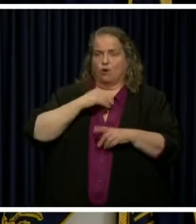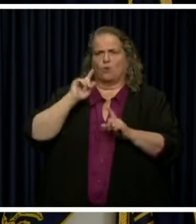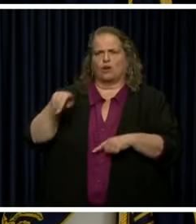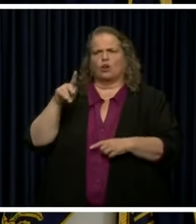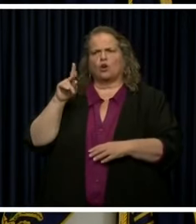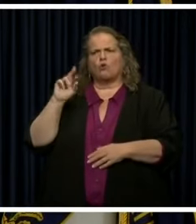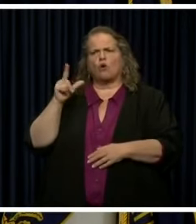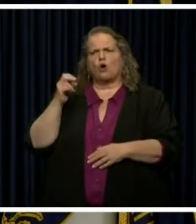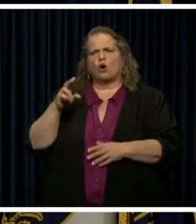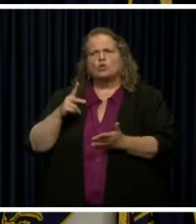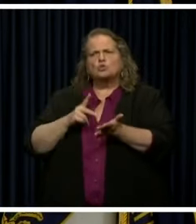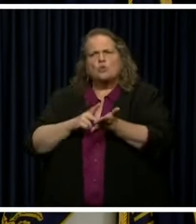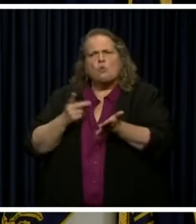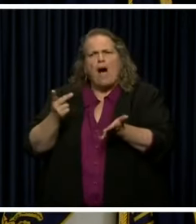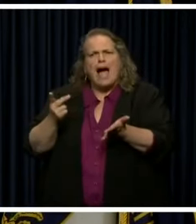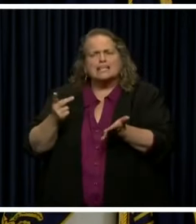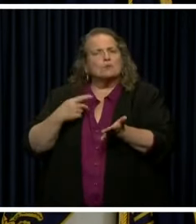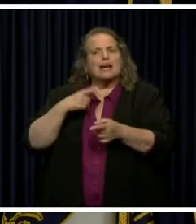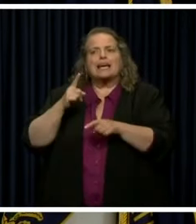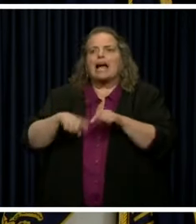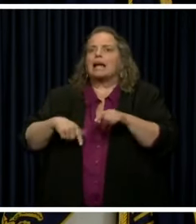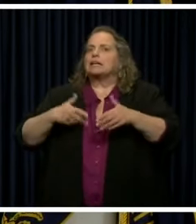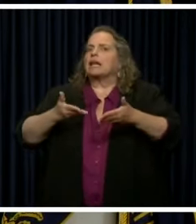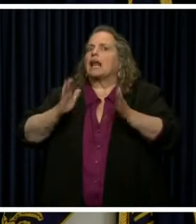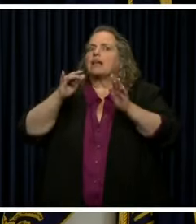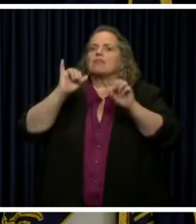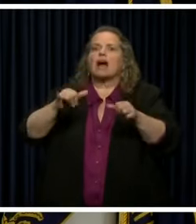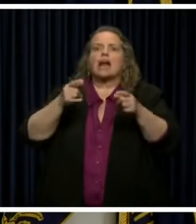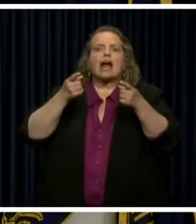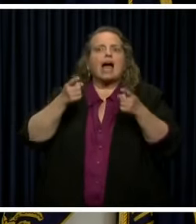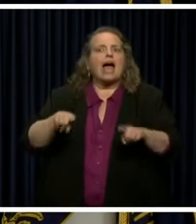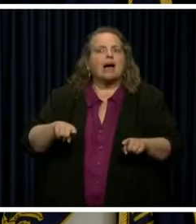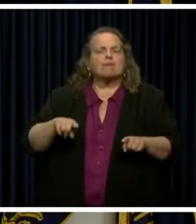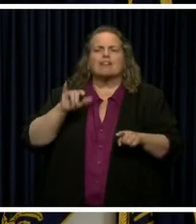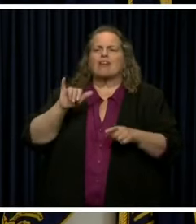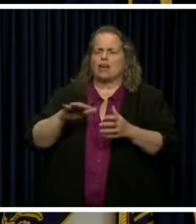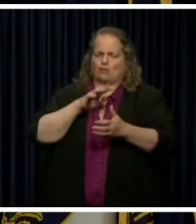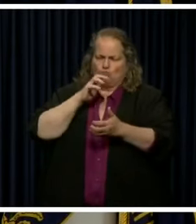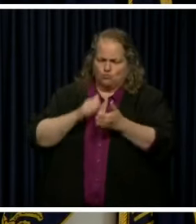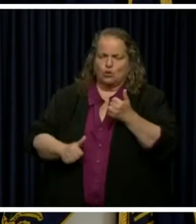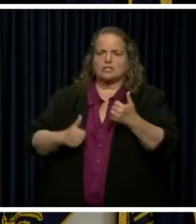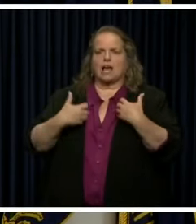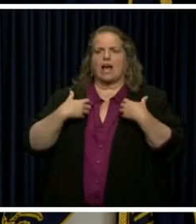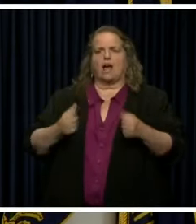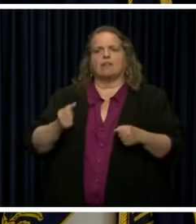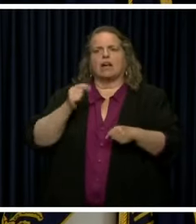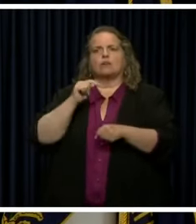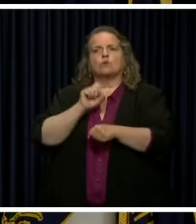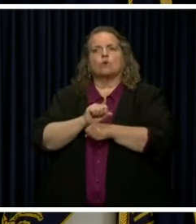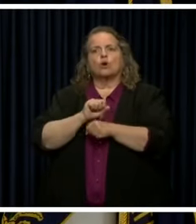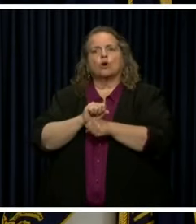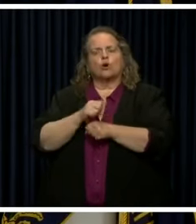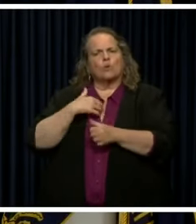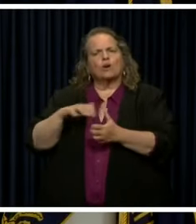happen. That ruins being healthy at work. We do too many things beyond healthy at work. We ruin healthy at work. So